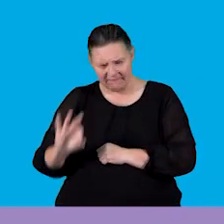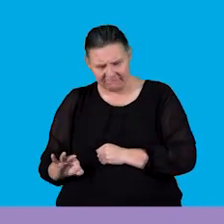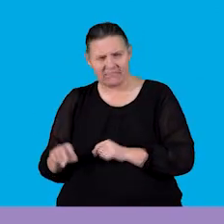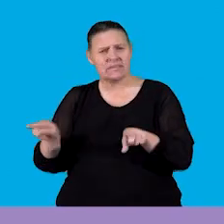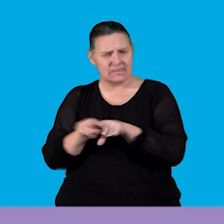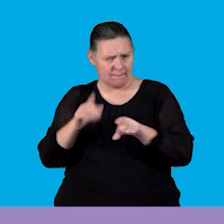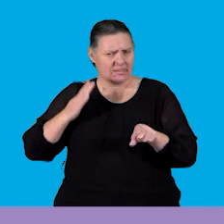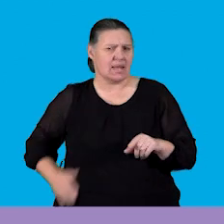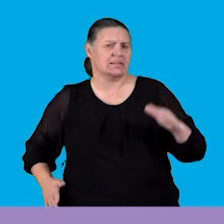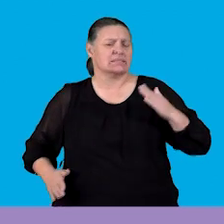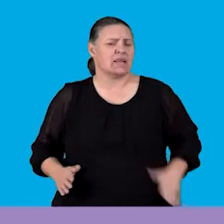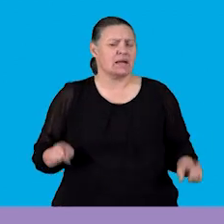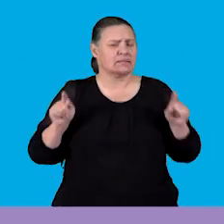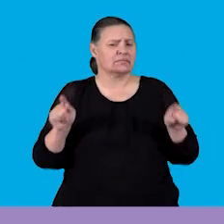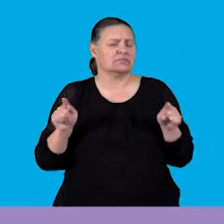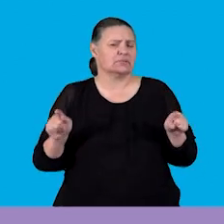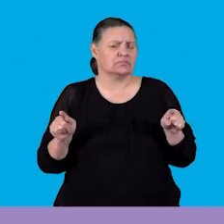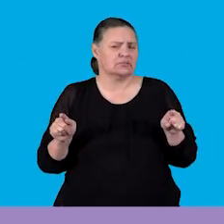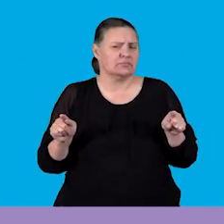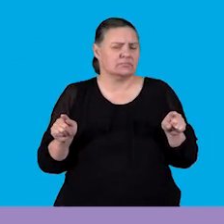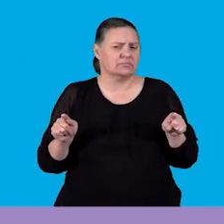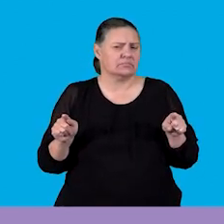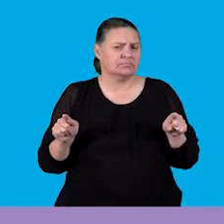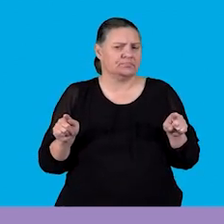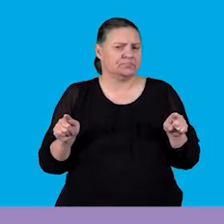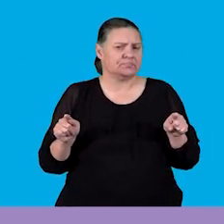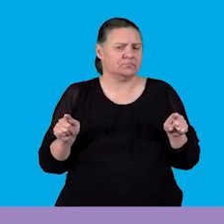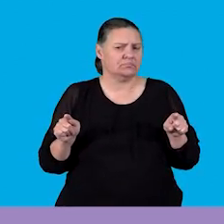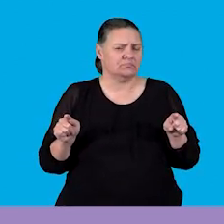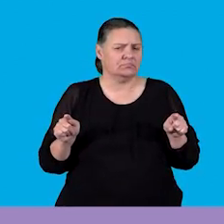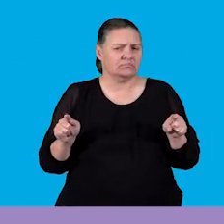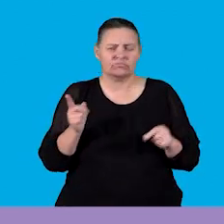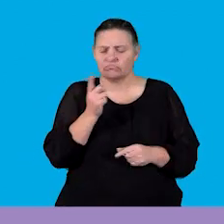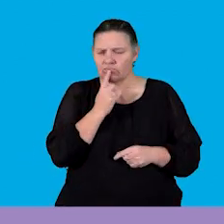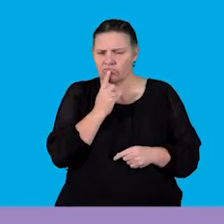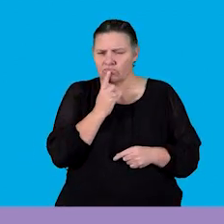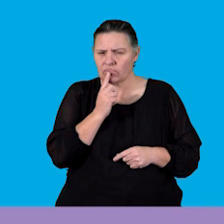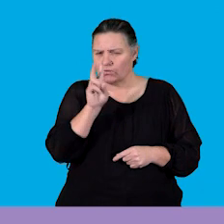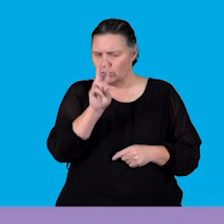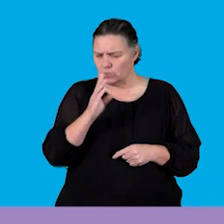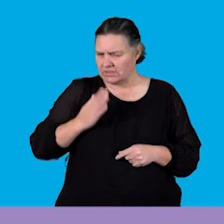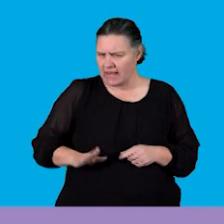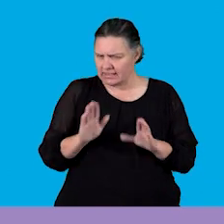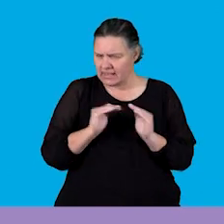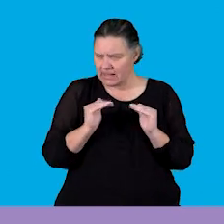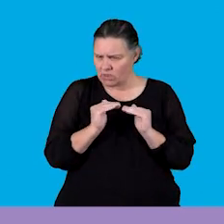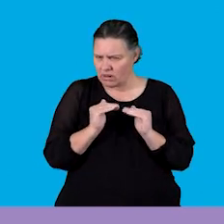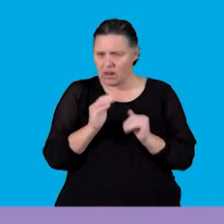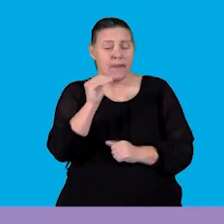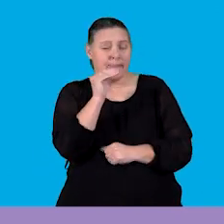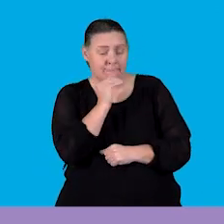to DF. And those are the only two sides that are equal. So two sides are